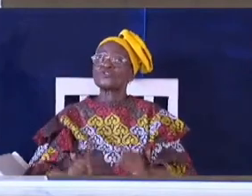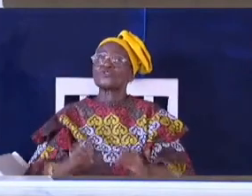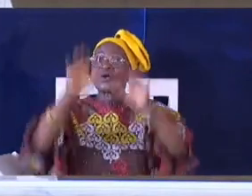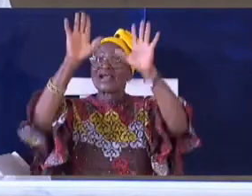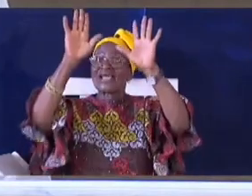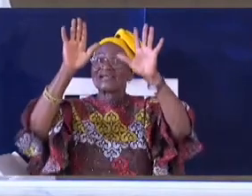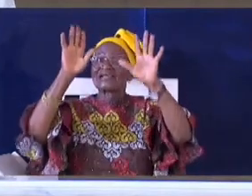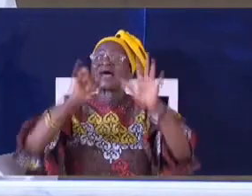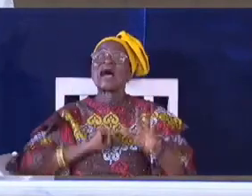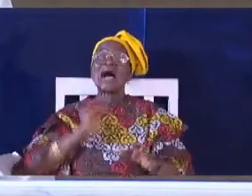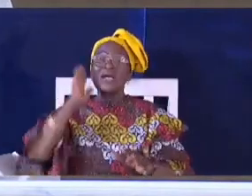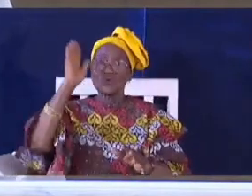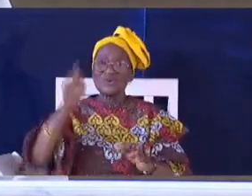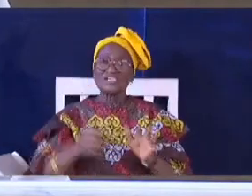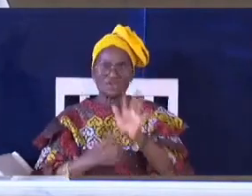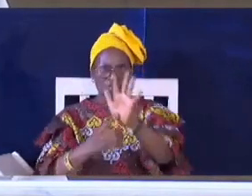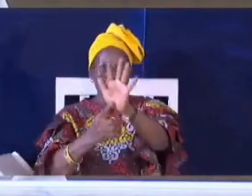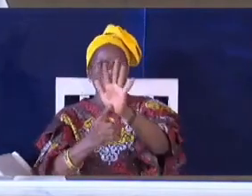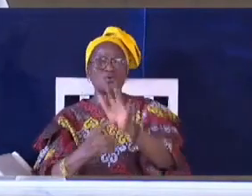I will show you, it's in the Bible.